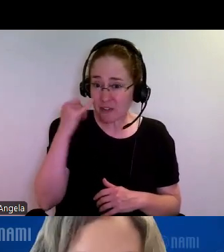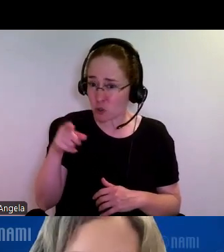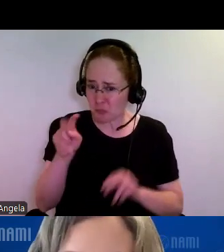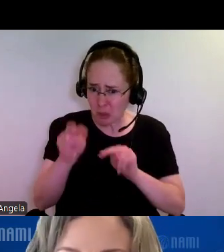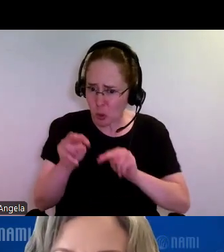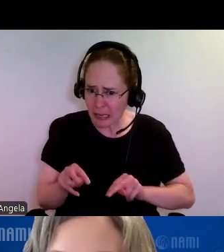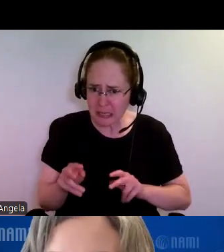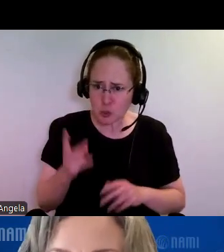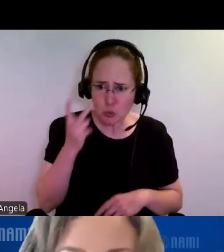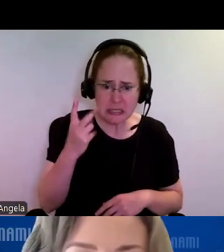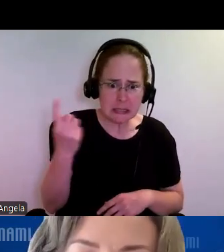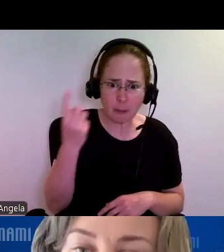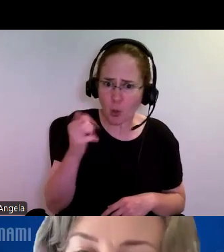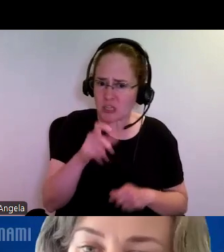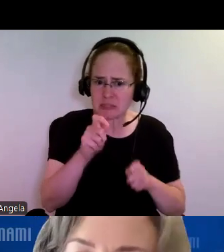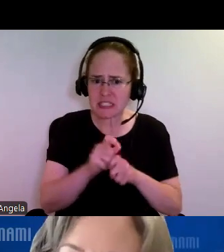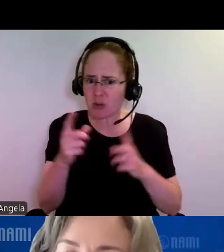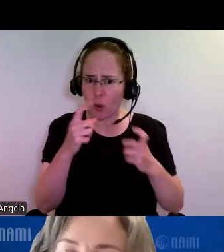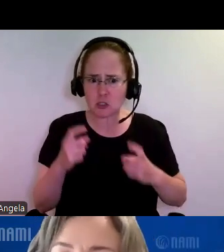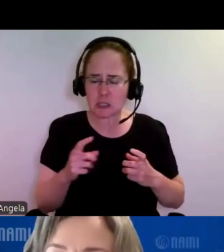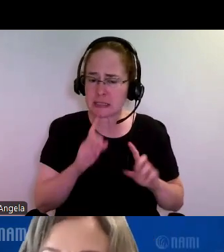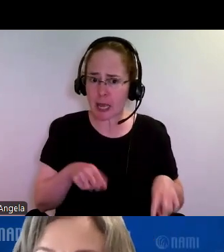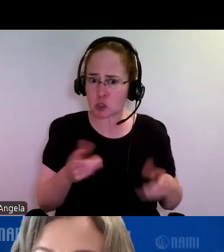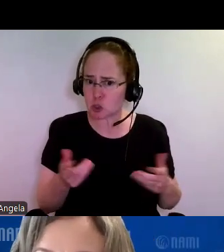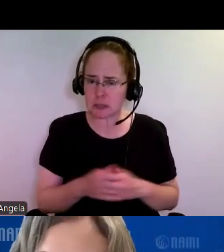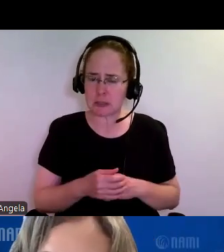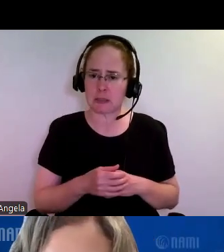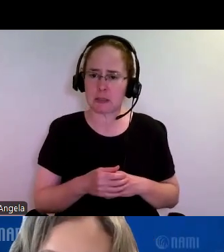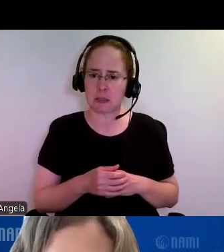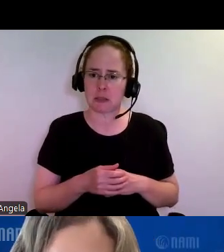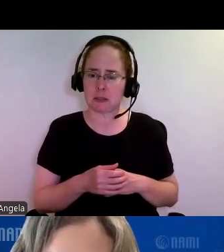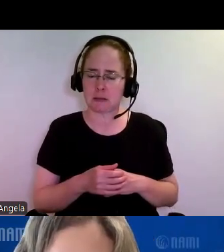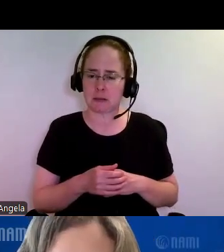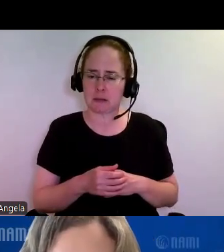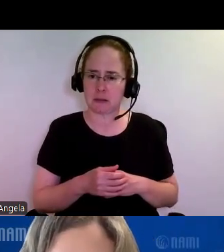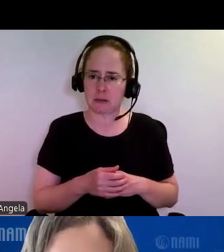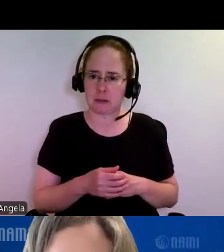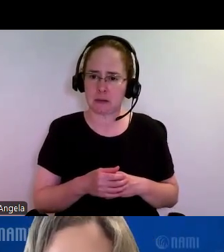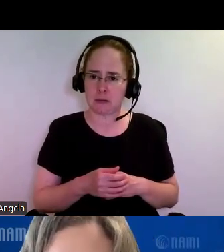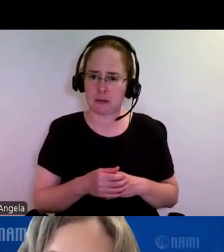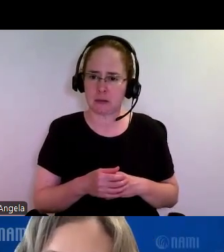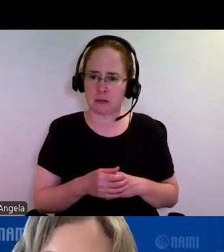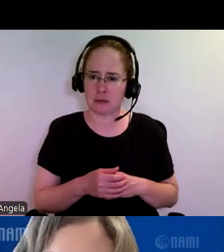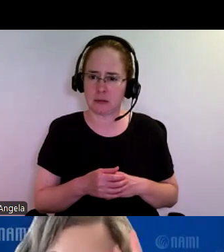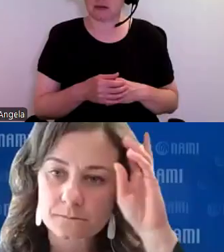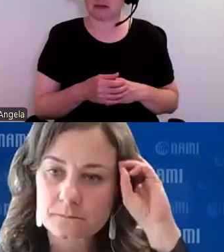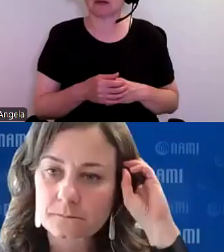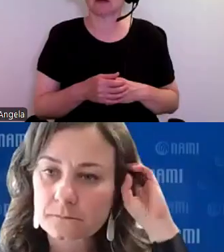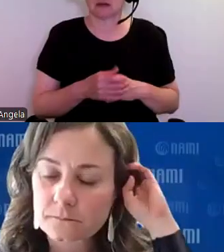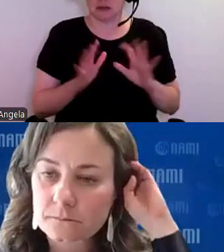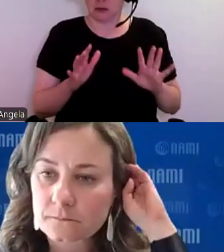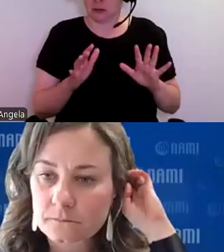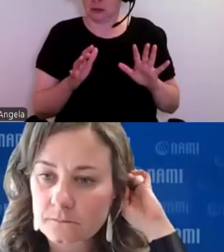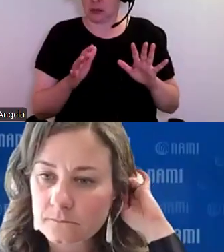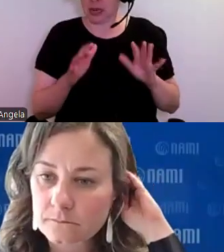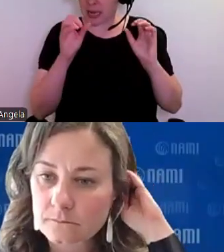to MC or if there are specific questions to answer. So the briefer and probably easier to answer, is there a way to